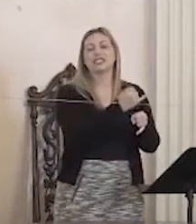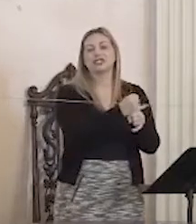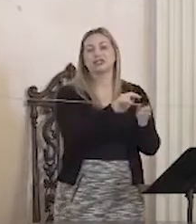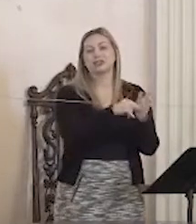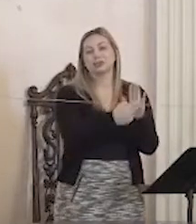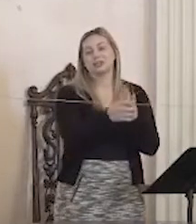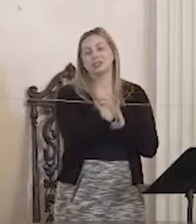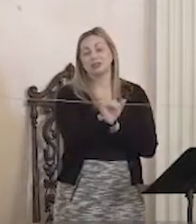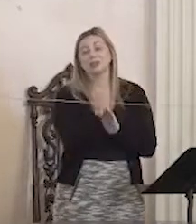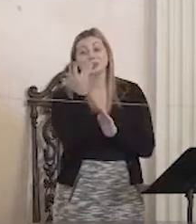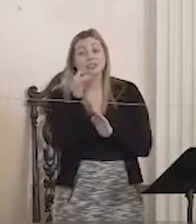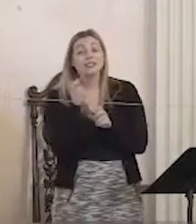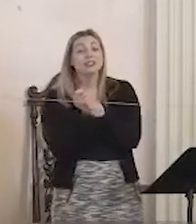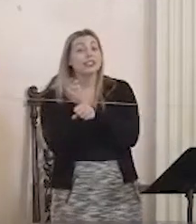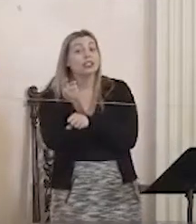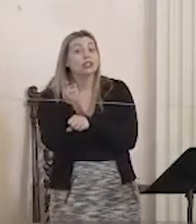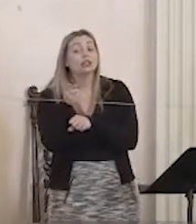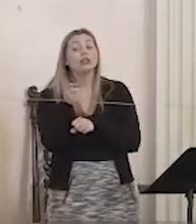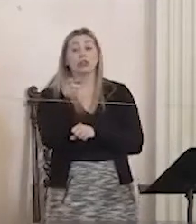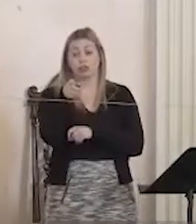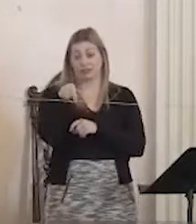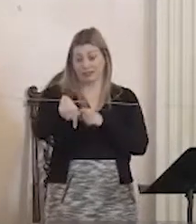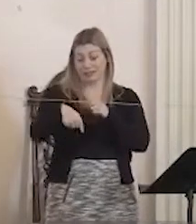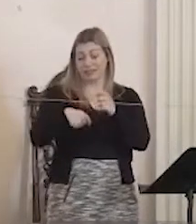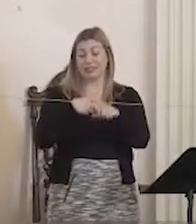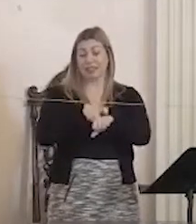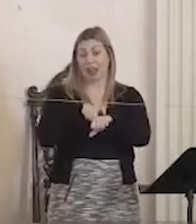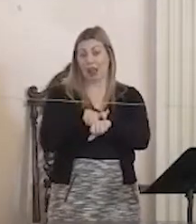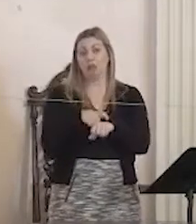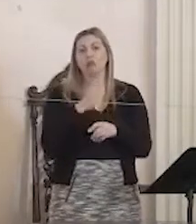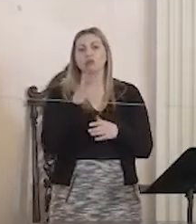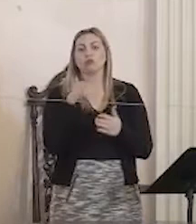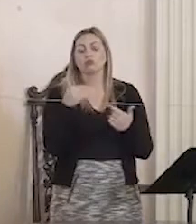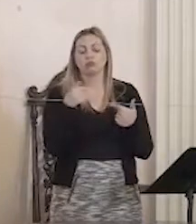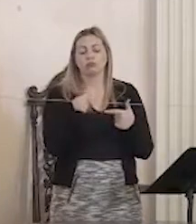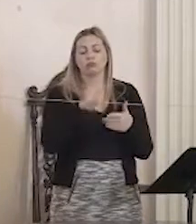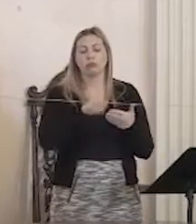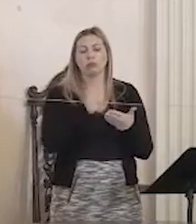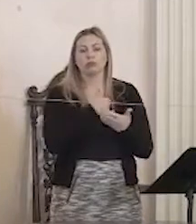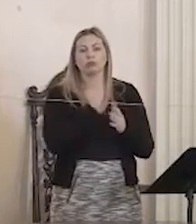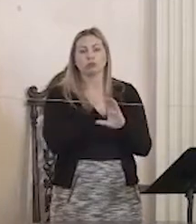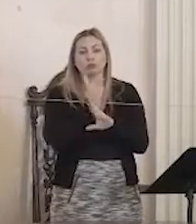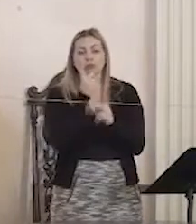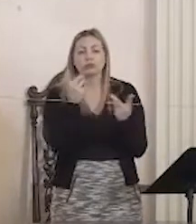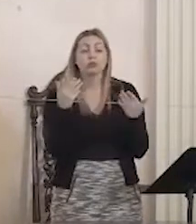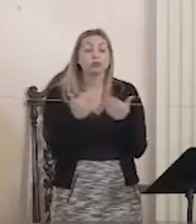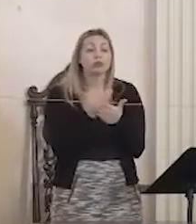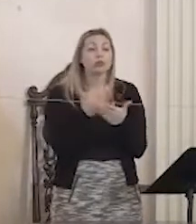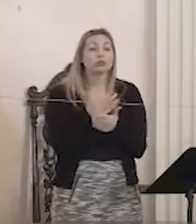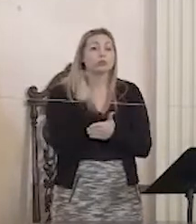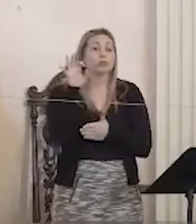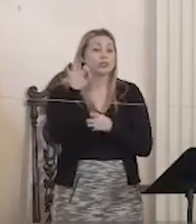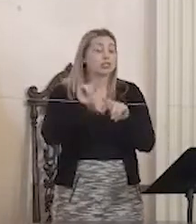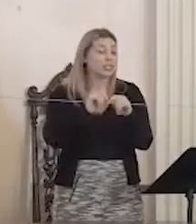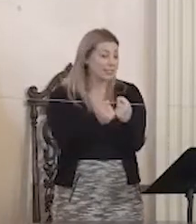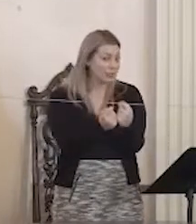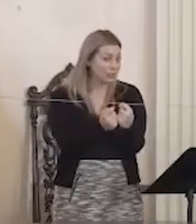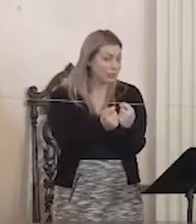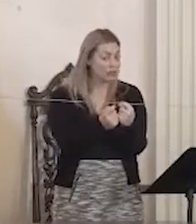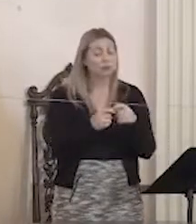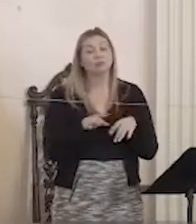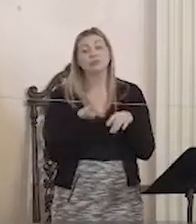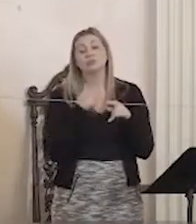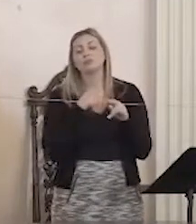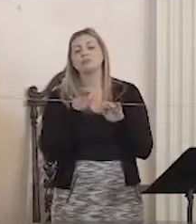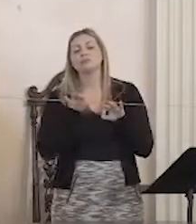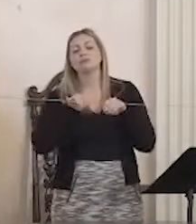be completely immersed in the search for a new minister or ministry team. And I want to plant some seeds